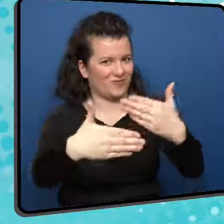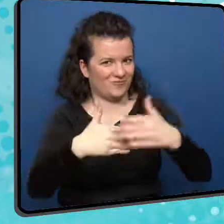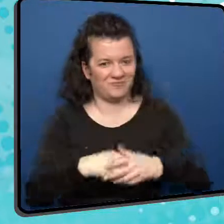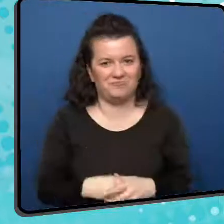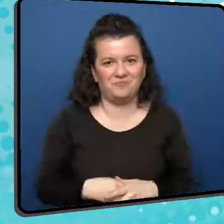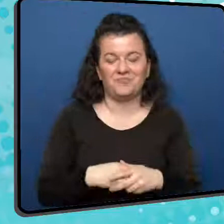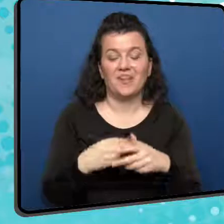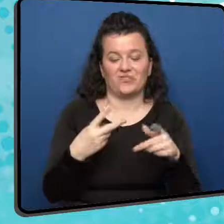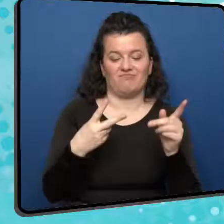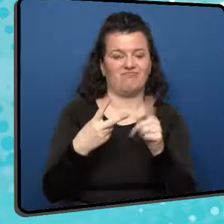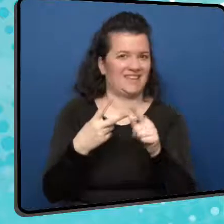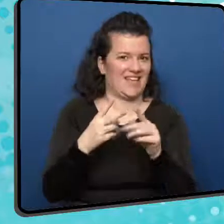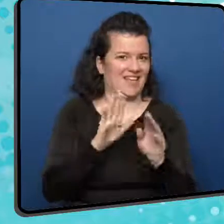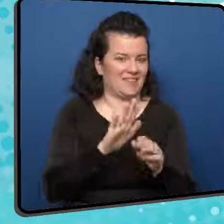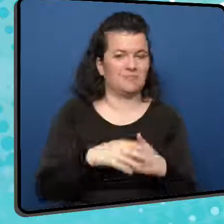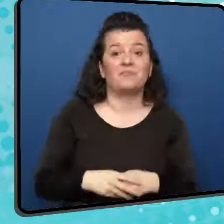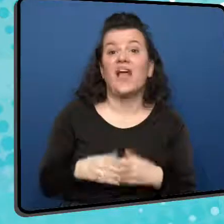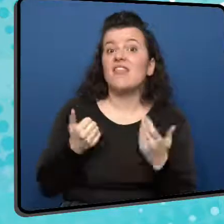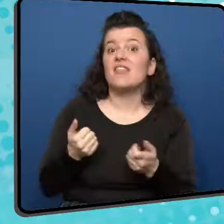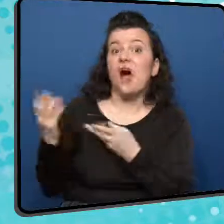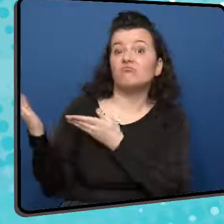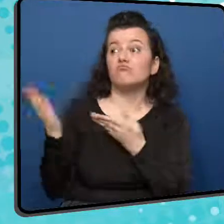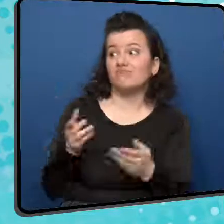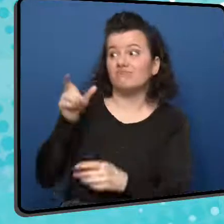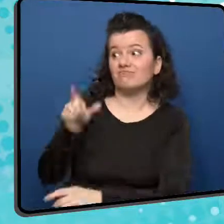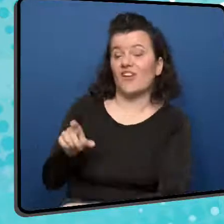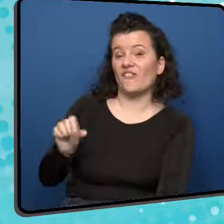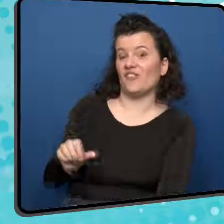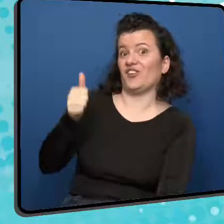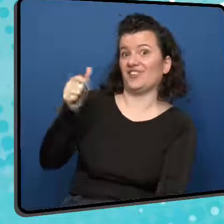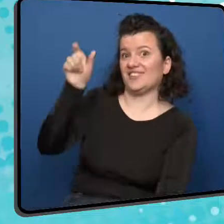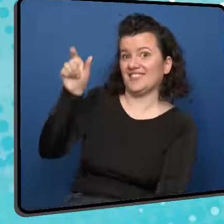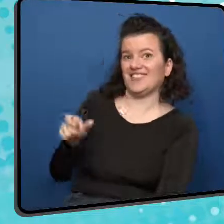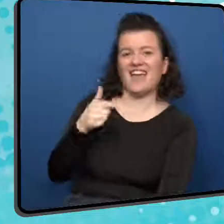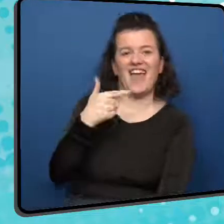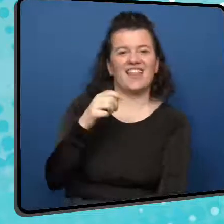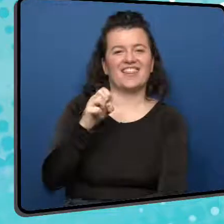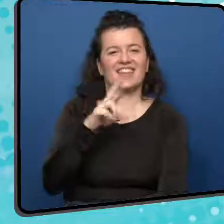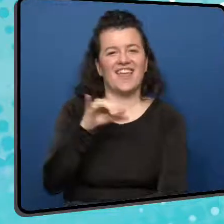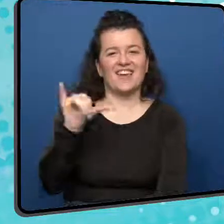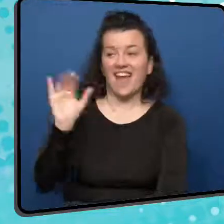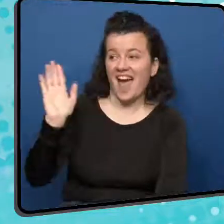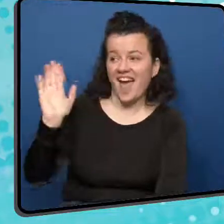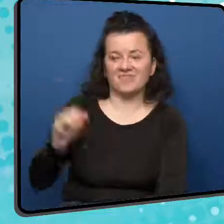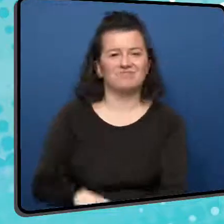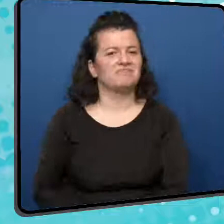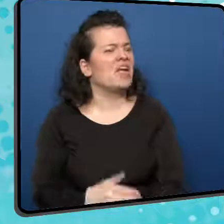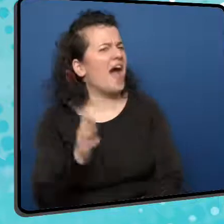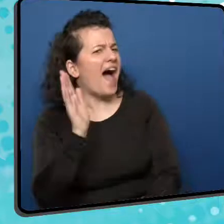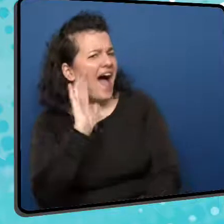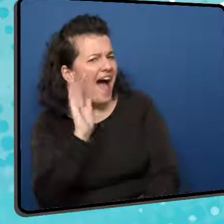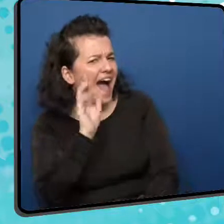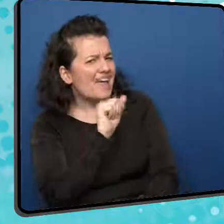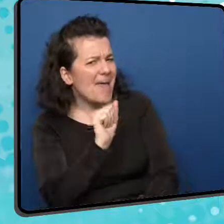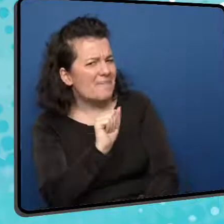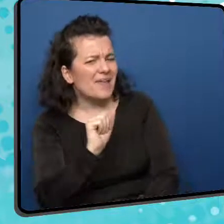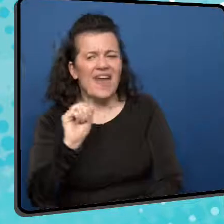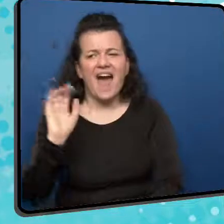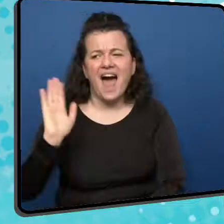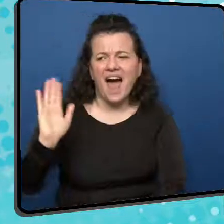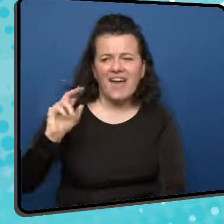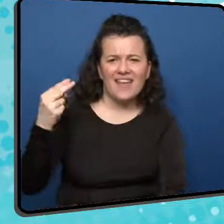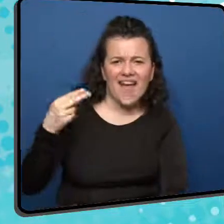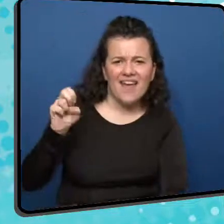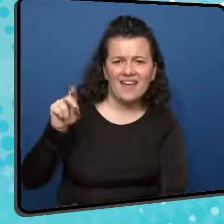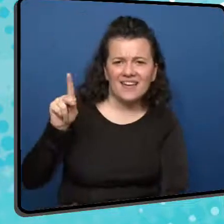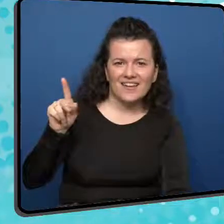started. Hi, Terry. Hey. Hi, Amy. Hi, Hank. Terry. Hey, thank you